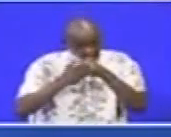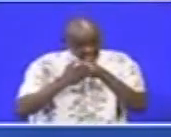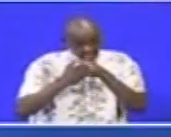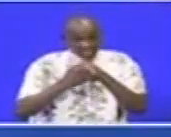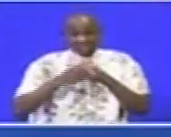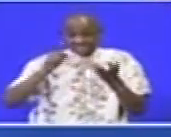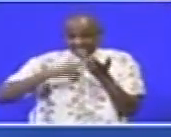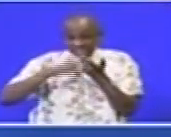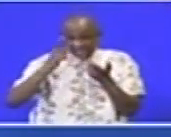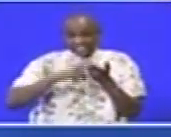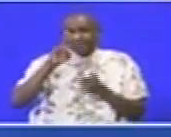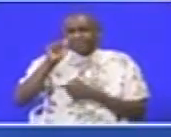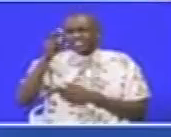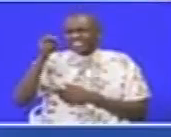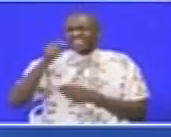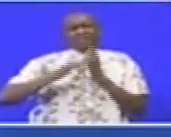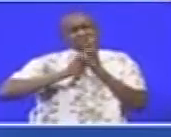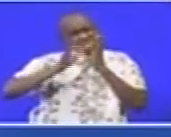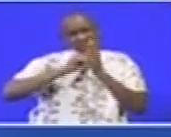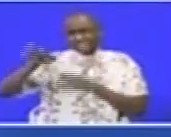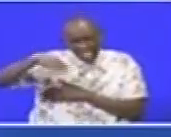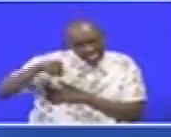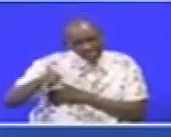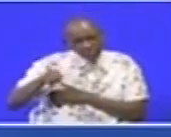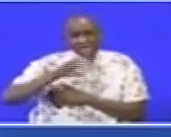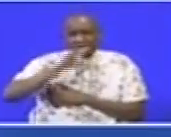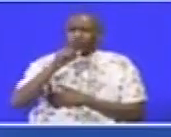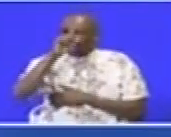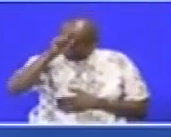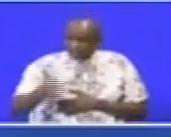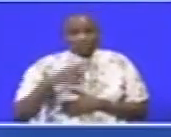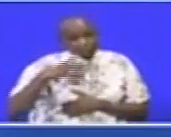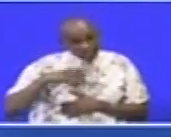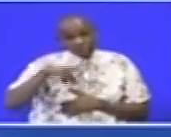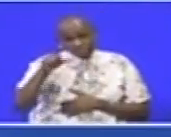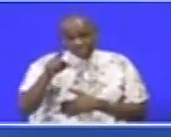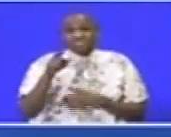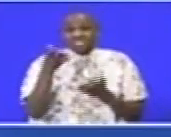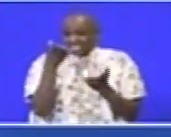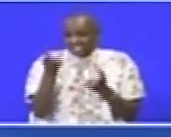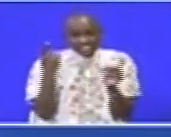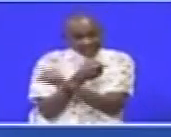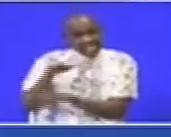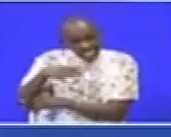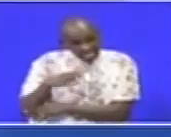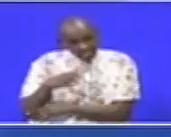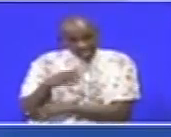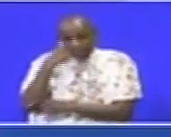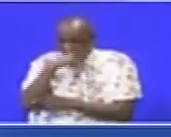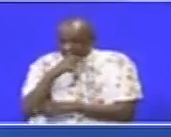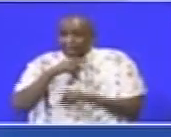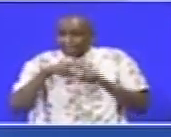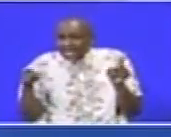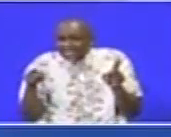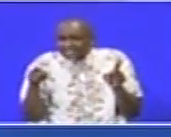Vihiga, though small, is the most populous county with close to 1,000 people living in every square kilometer. But sadly, there are